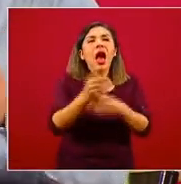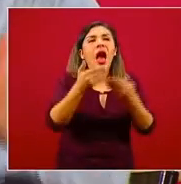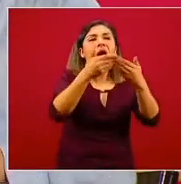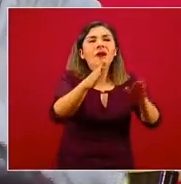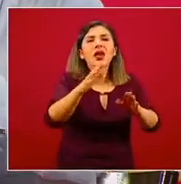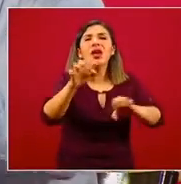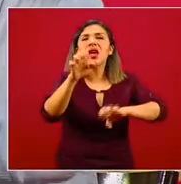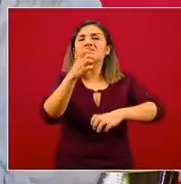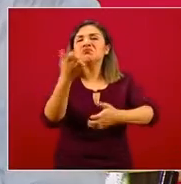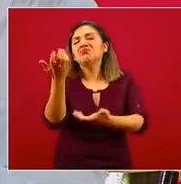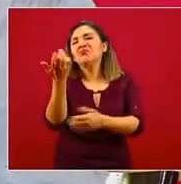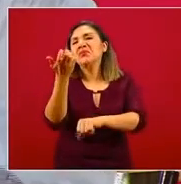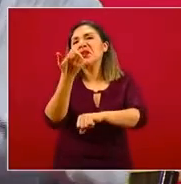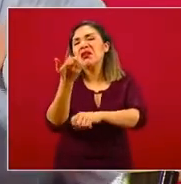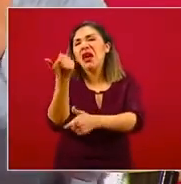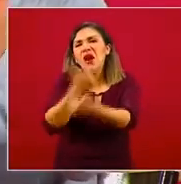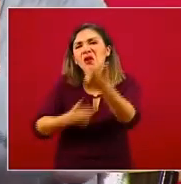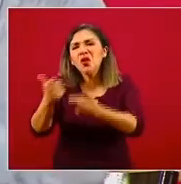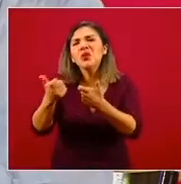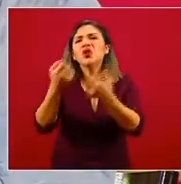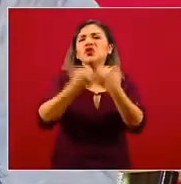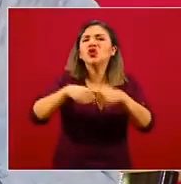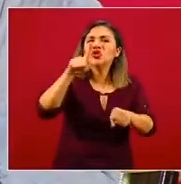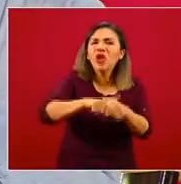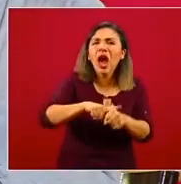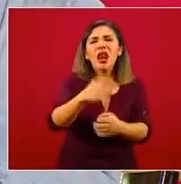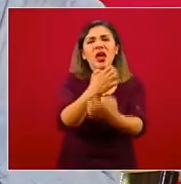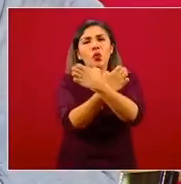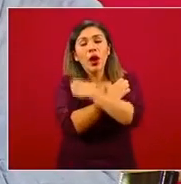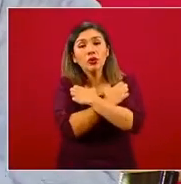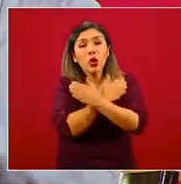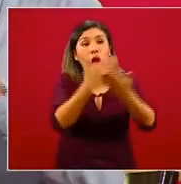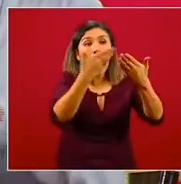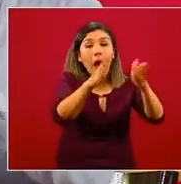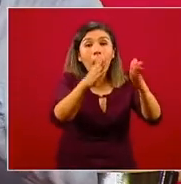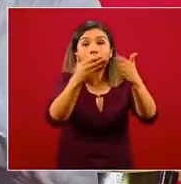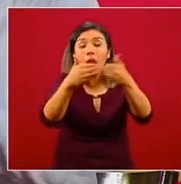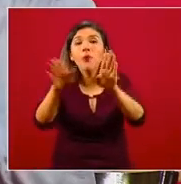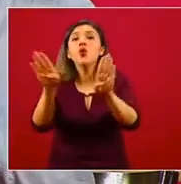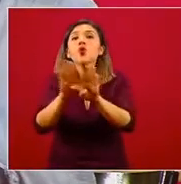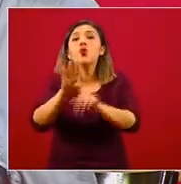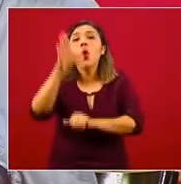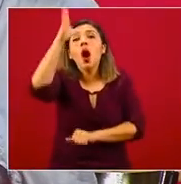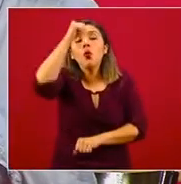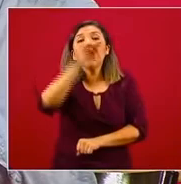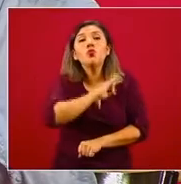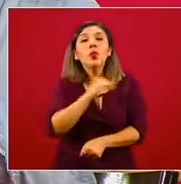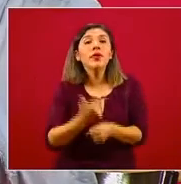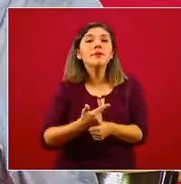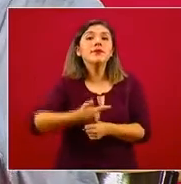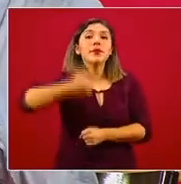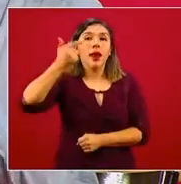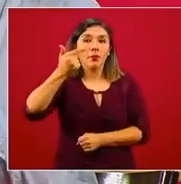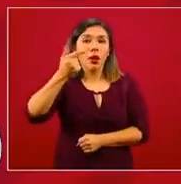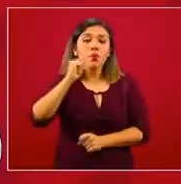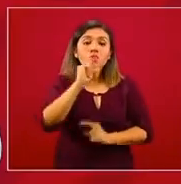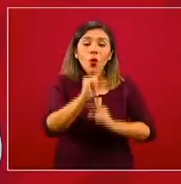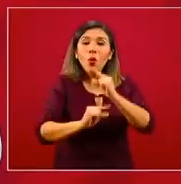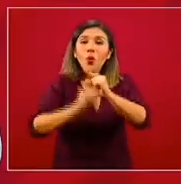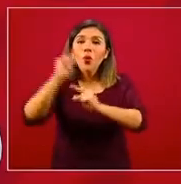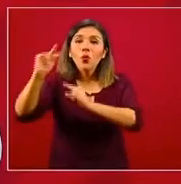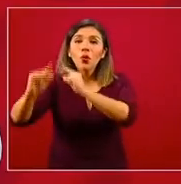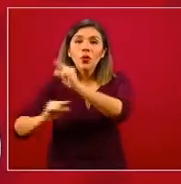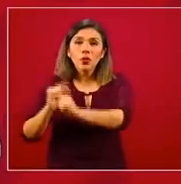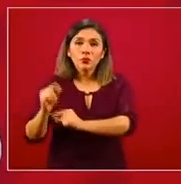and activating the social, economic, and educational activities of society